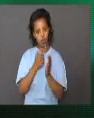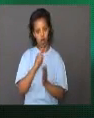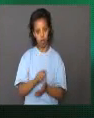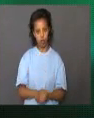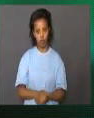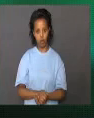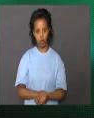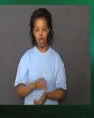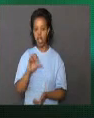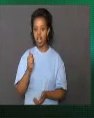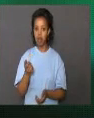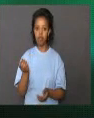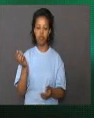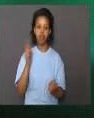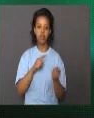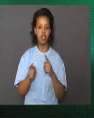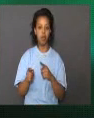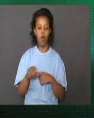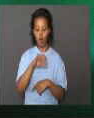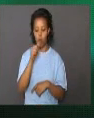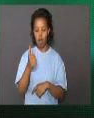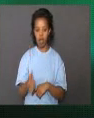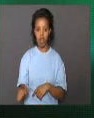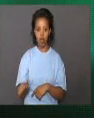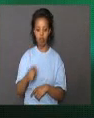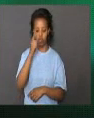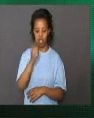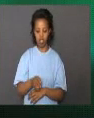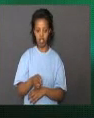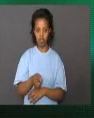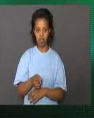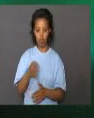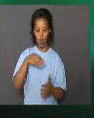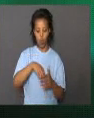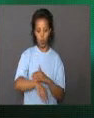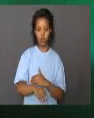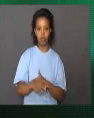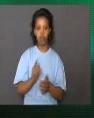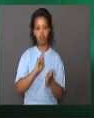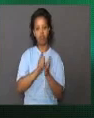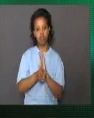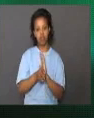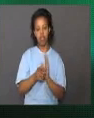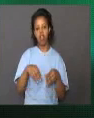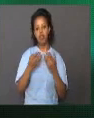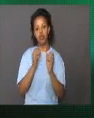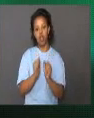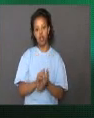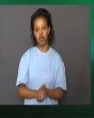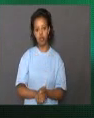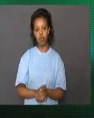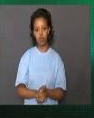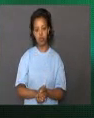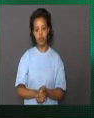have also said any item from the dissecting kit. All of the items